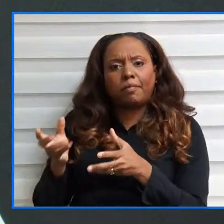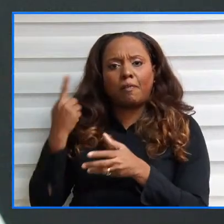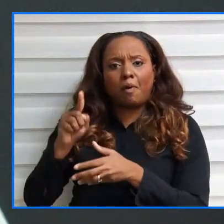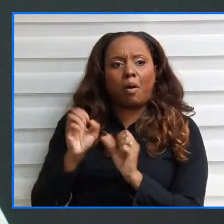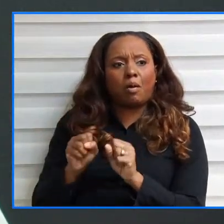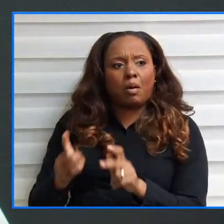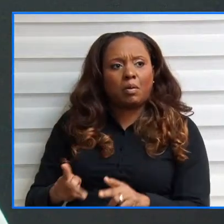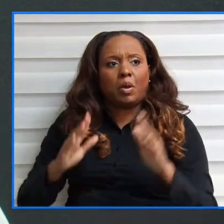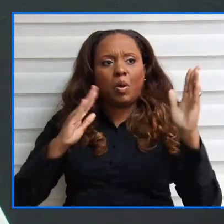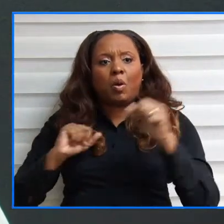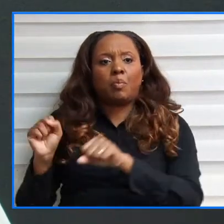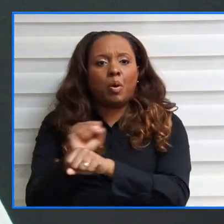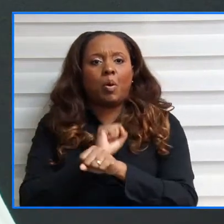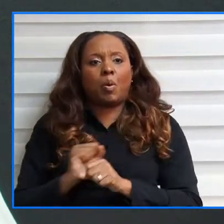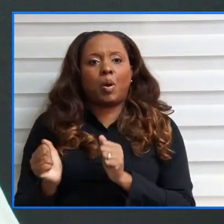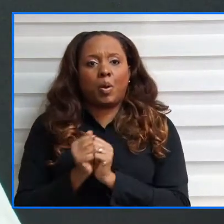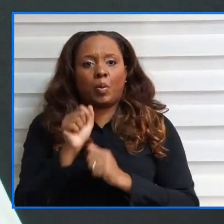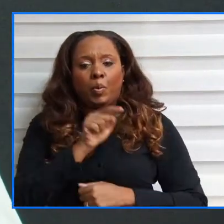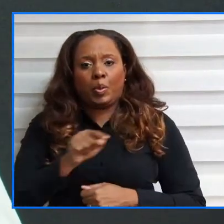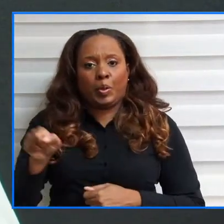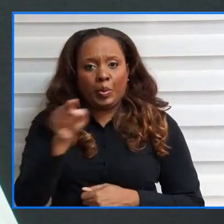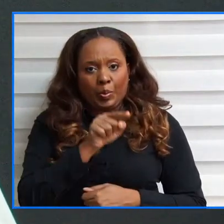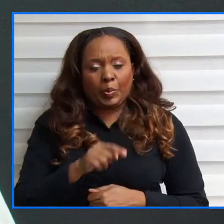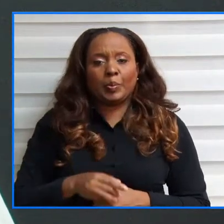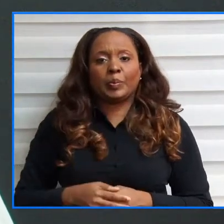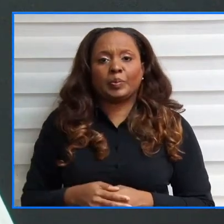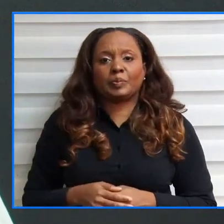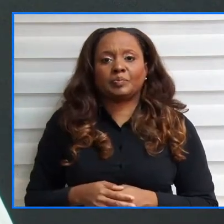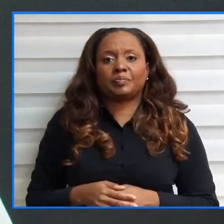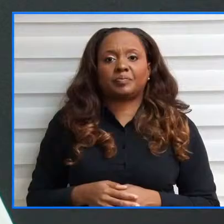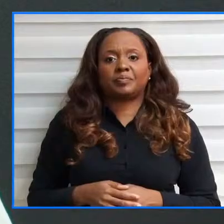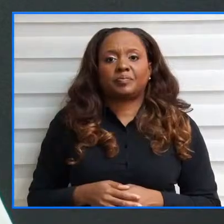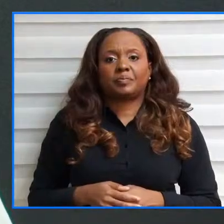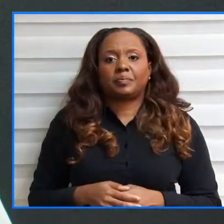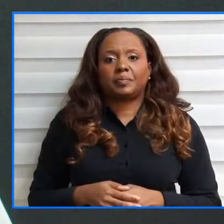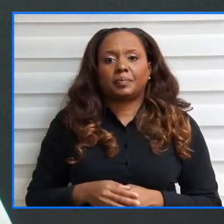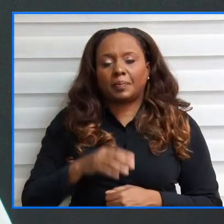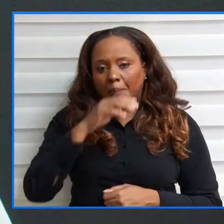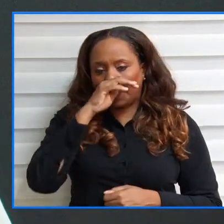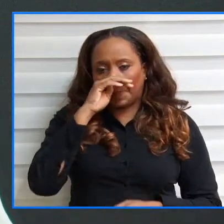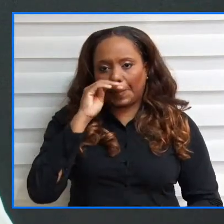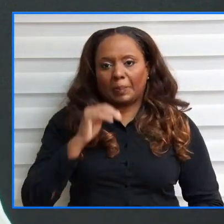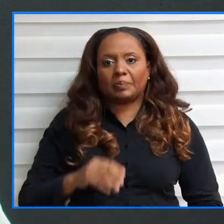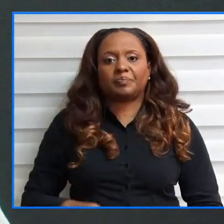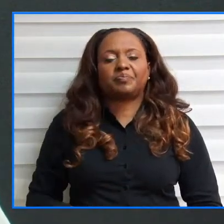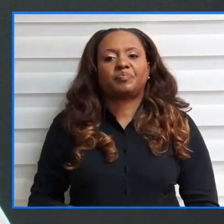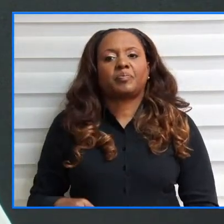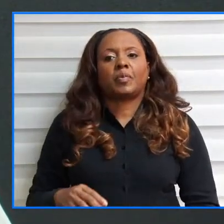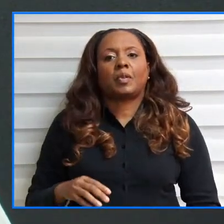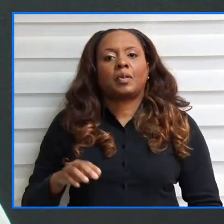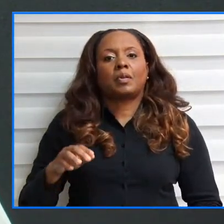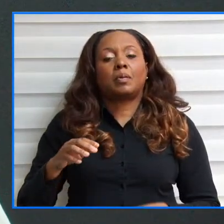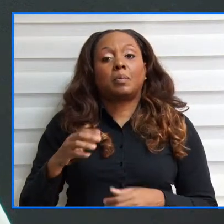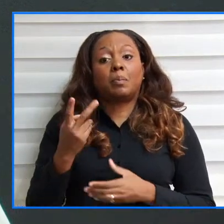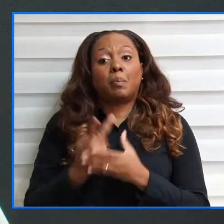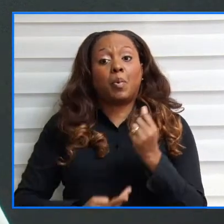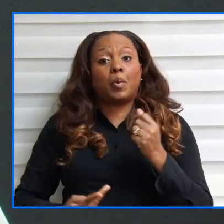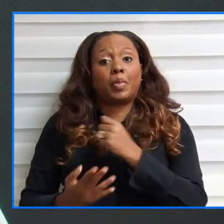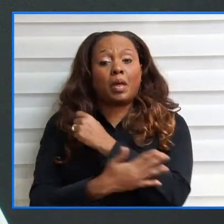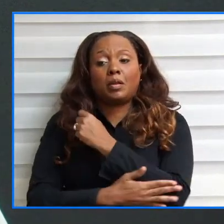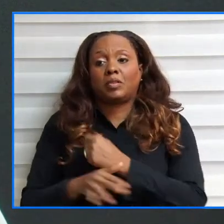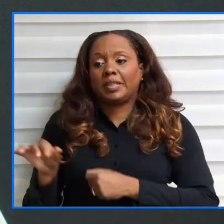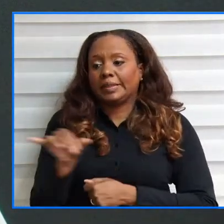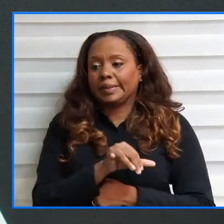work with you as we discussed. With respect to our common fight against the climate crisis, our countries